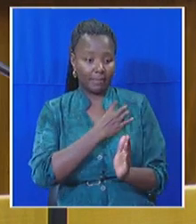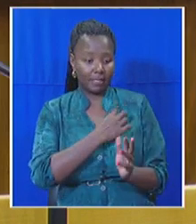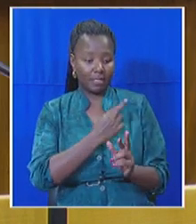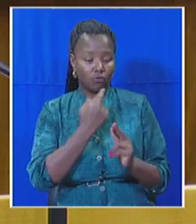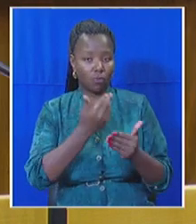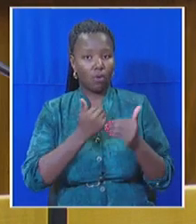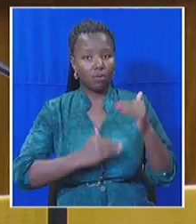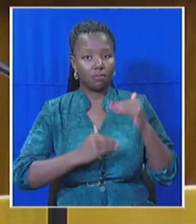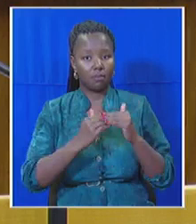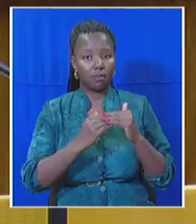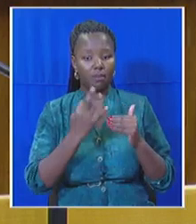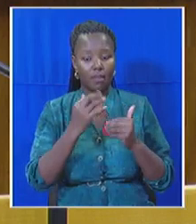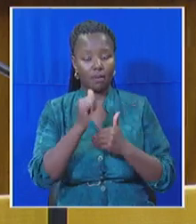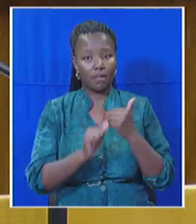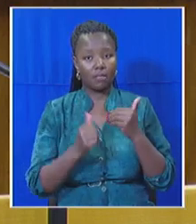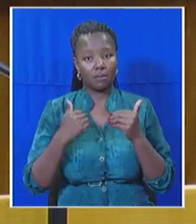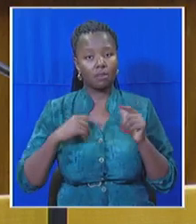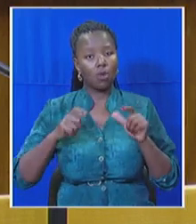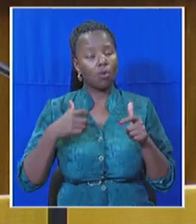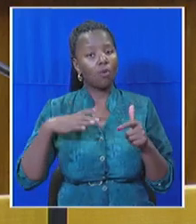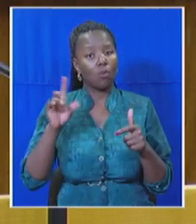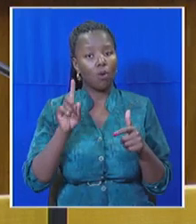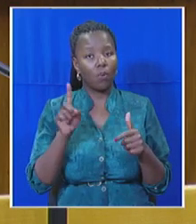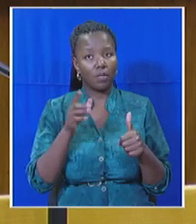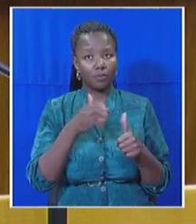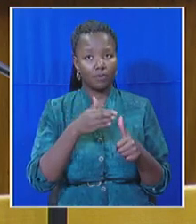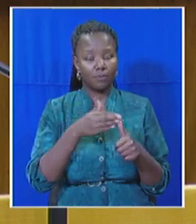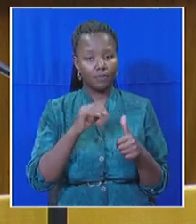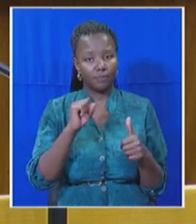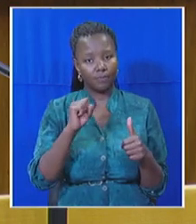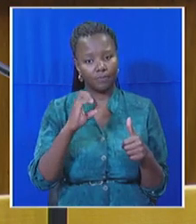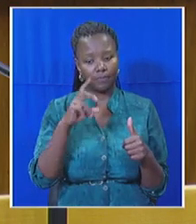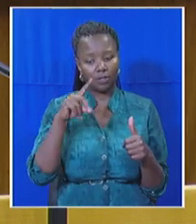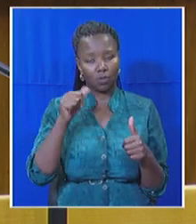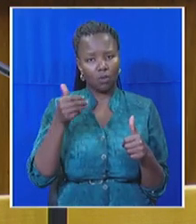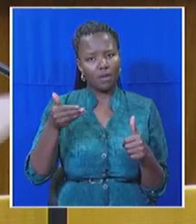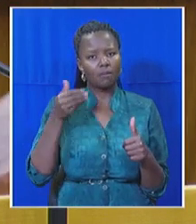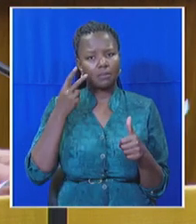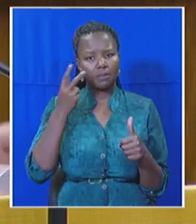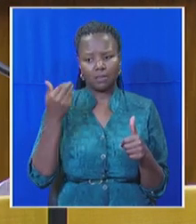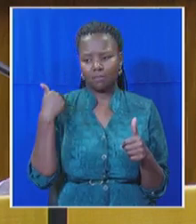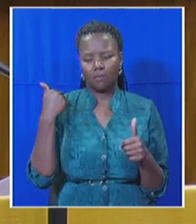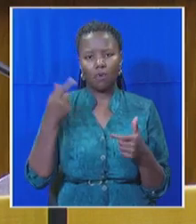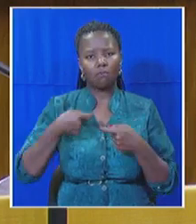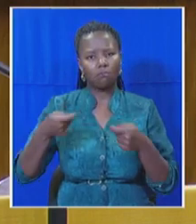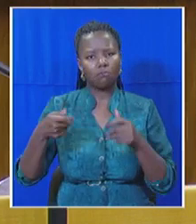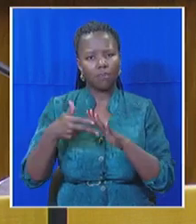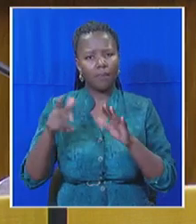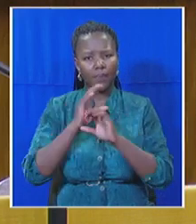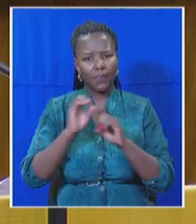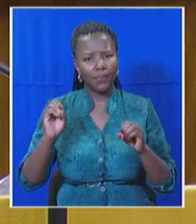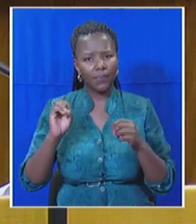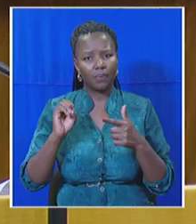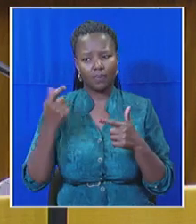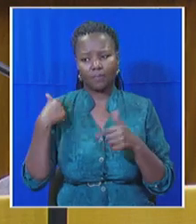months. Here's what the committee wants: condonation from SCOPA on unauthorized protocol service costs incurred during the